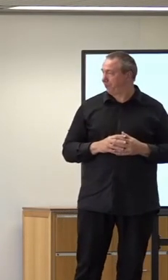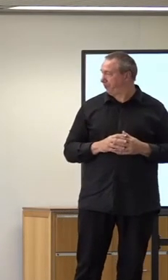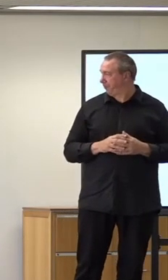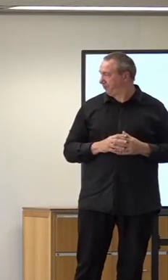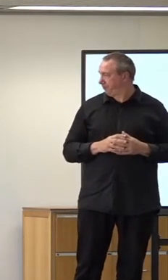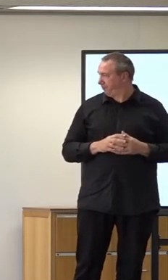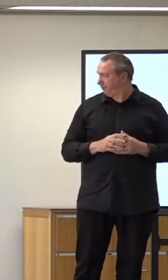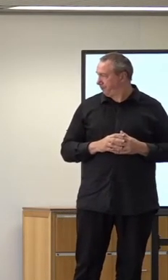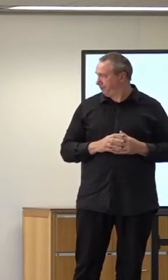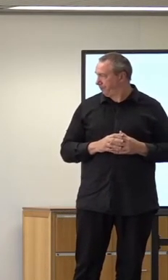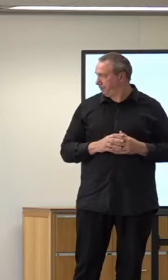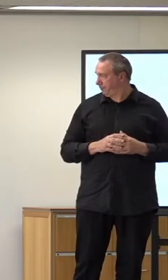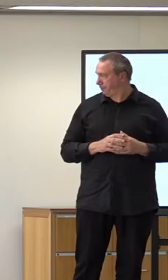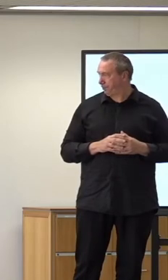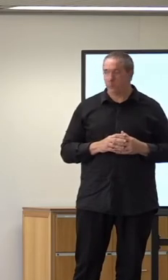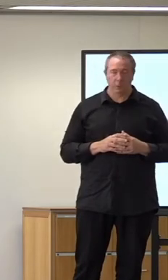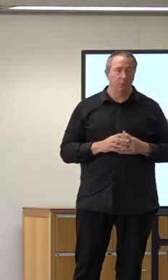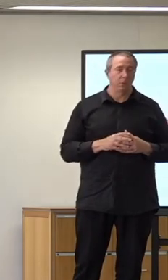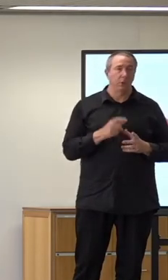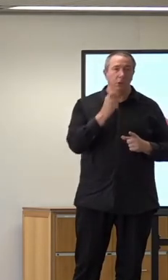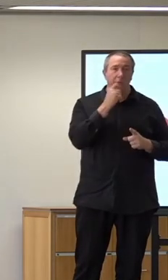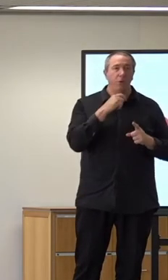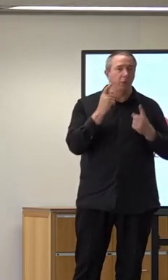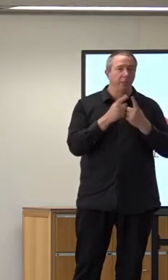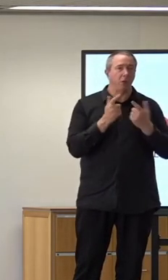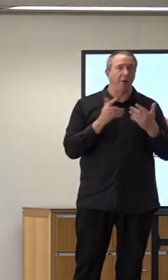Oh, I mean, I spoke about a few things, so